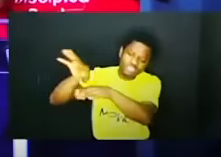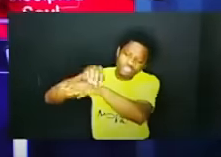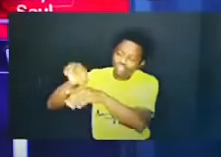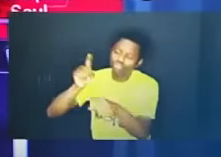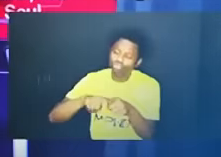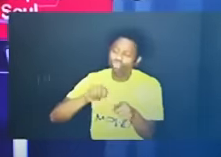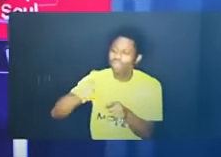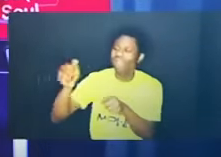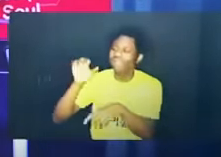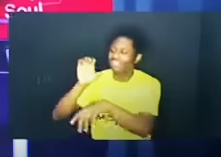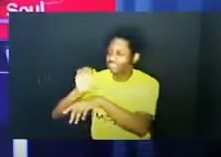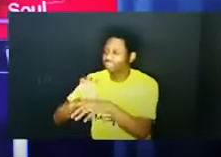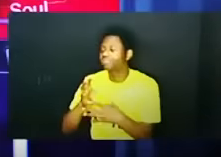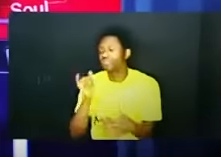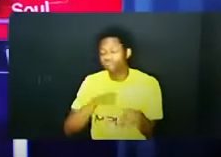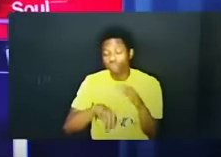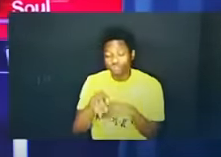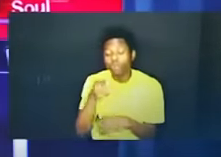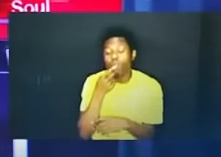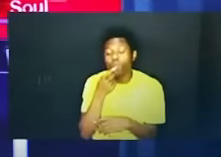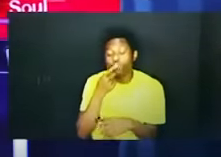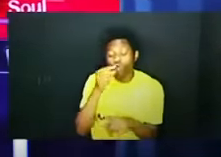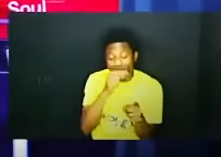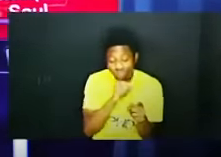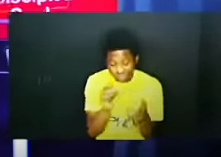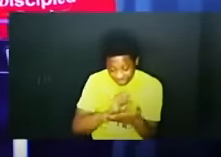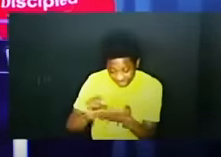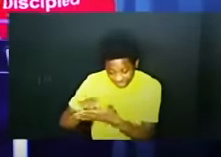in the writings of Paul, you see it in